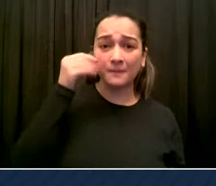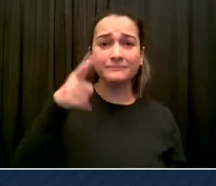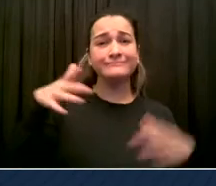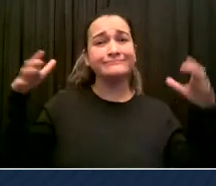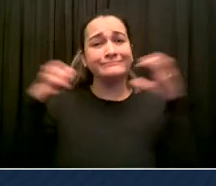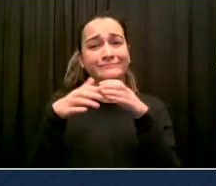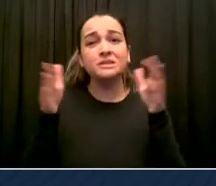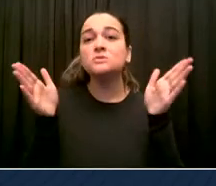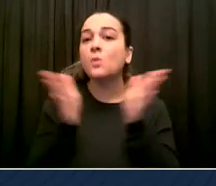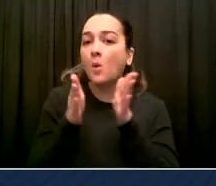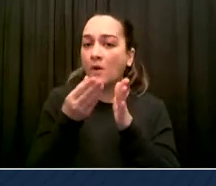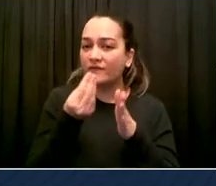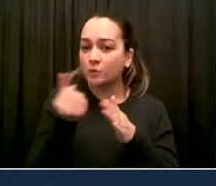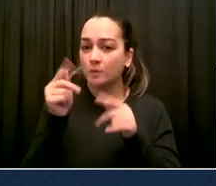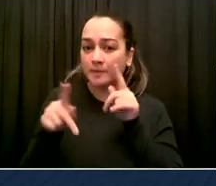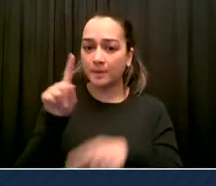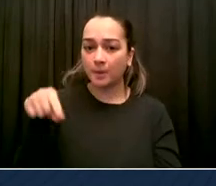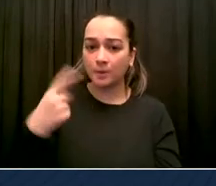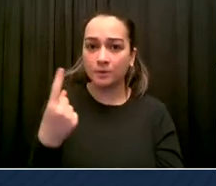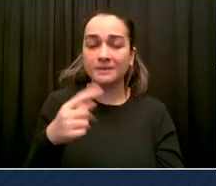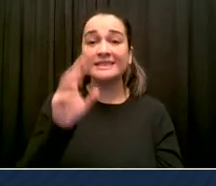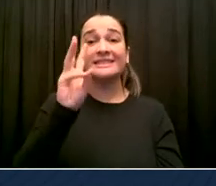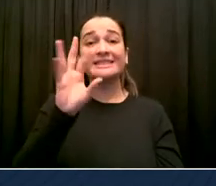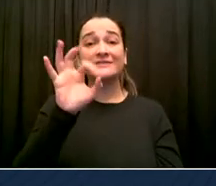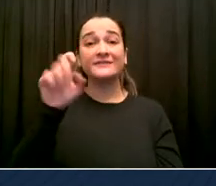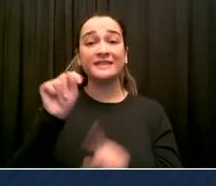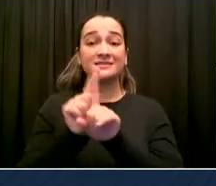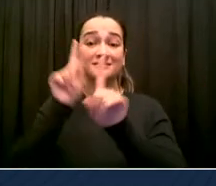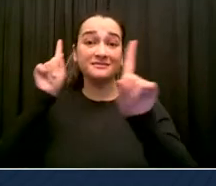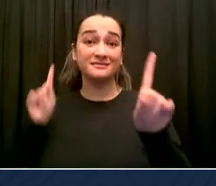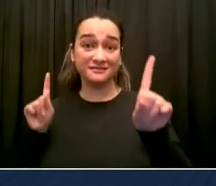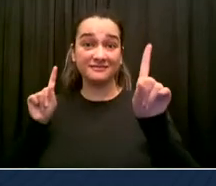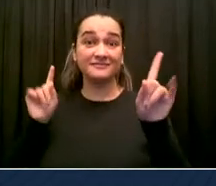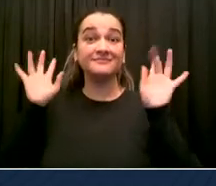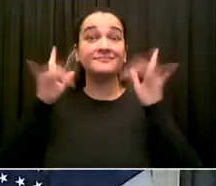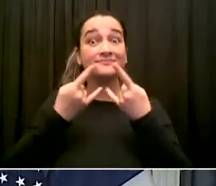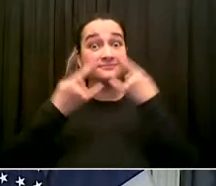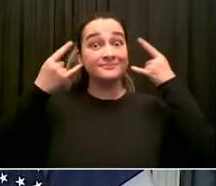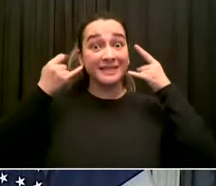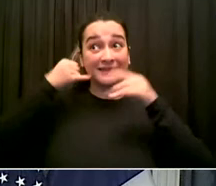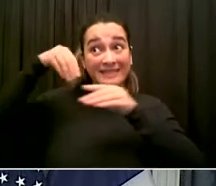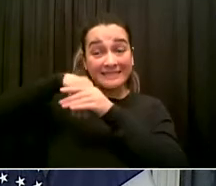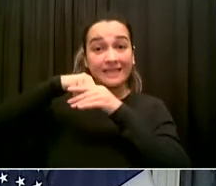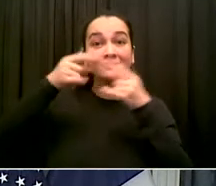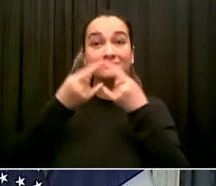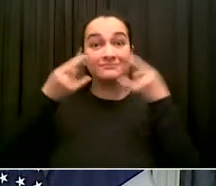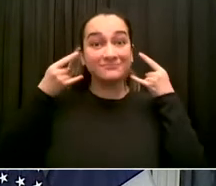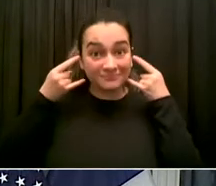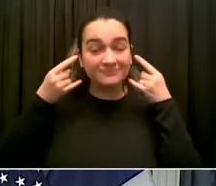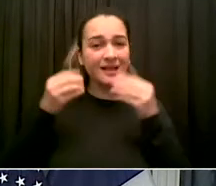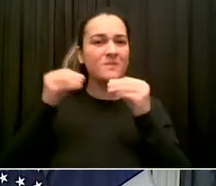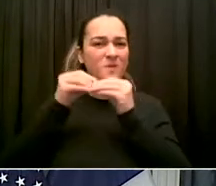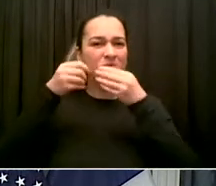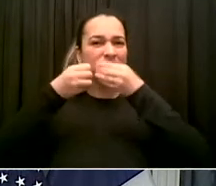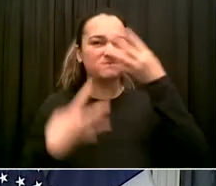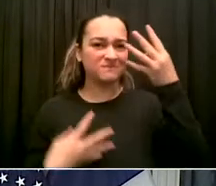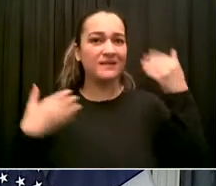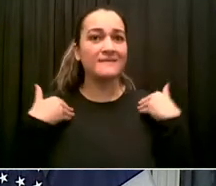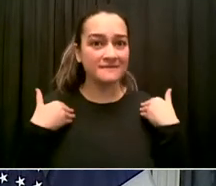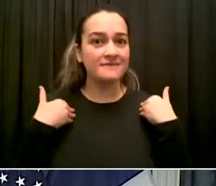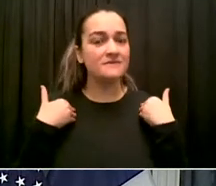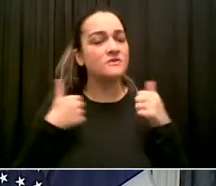the vaccine when you are eligible. Stay safe and happy holidays. Back to you, Mr. Mayor. Thank you so much, Dr.